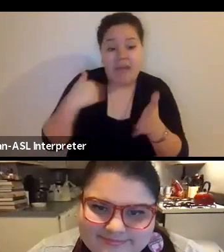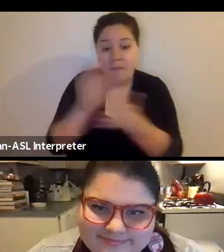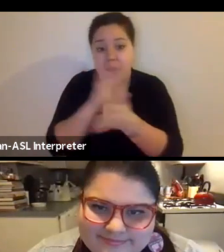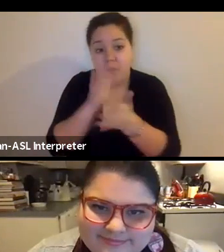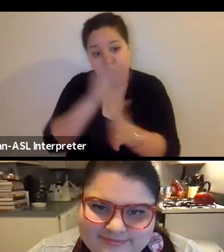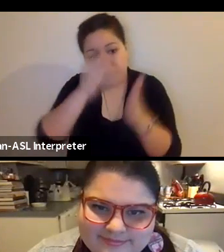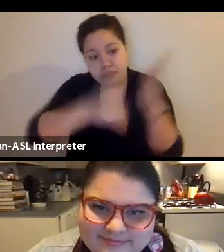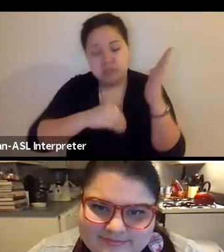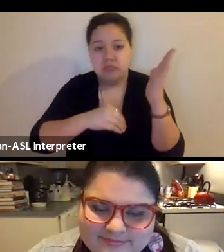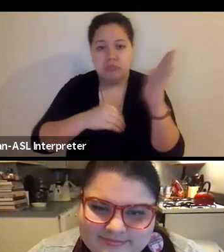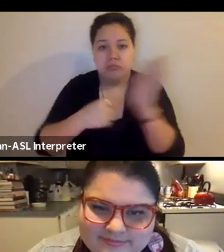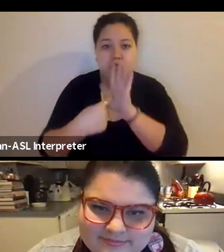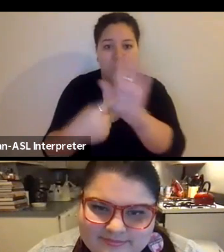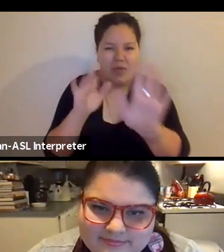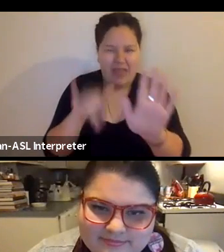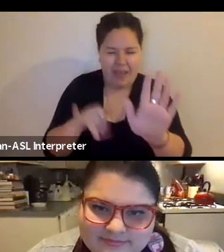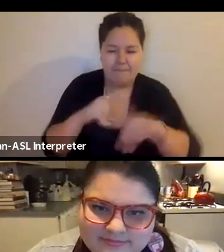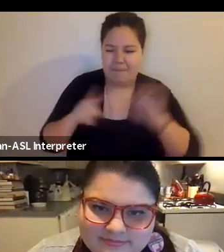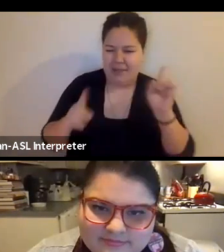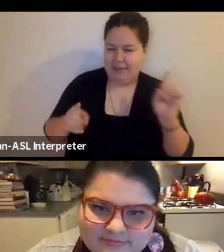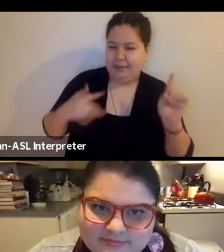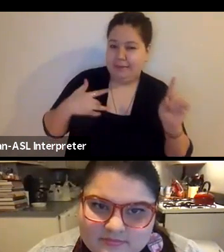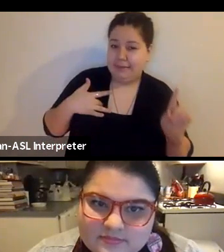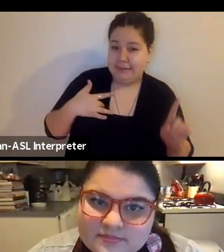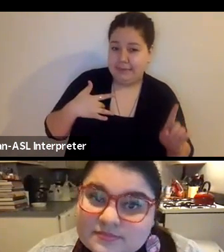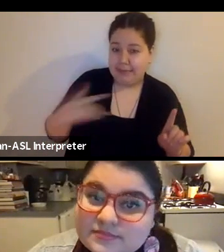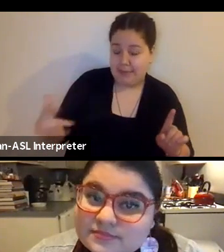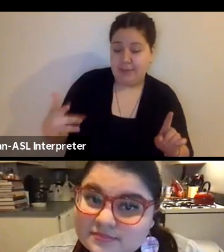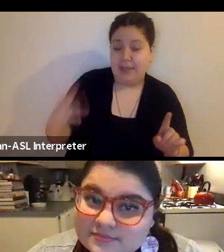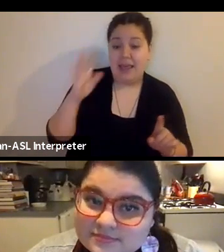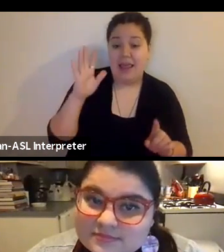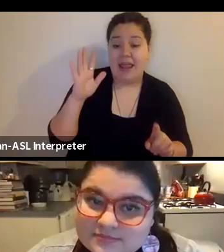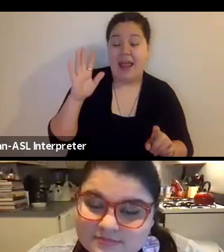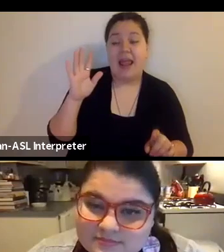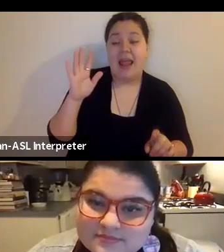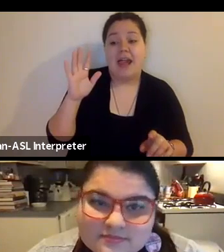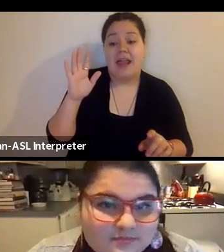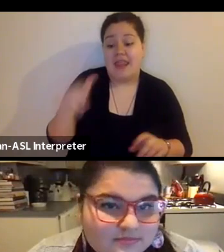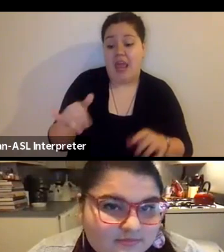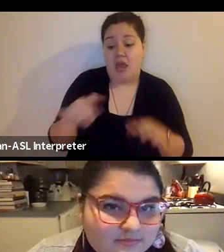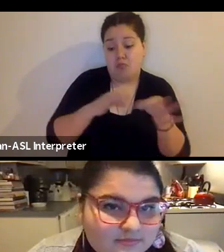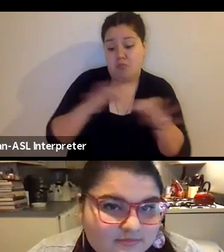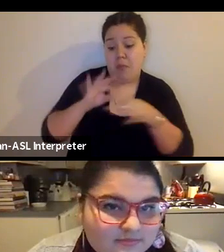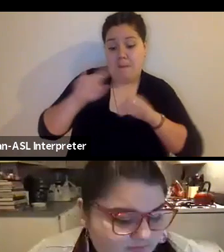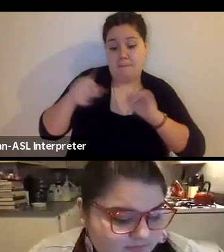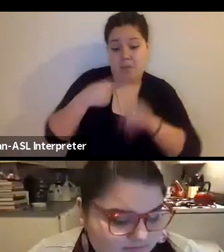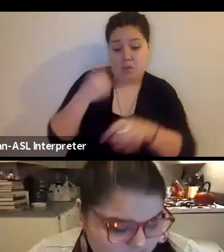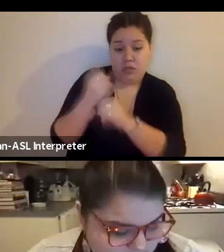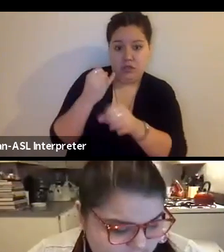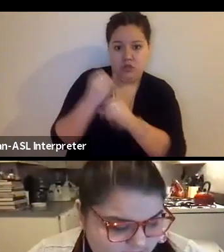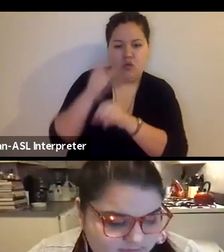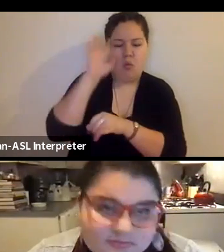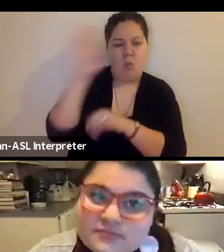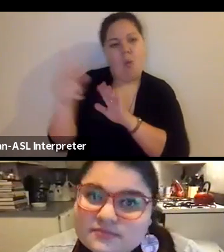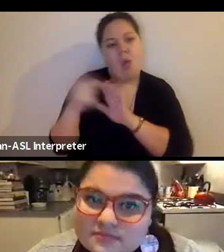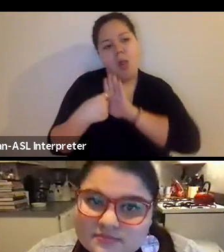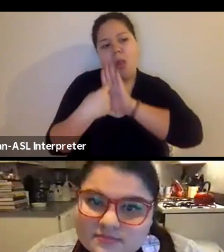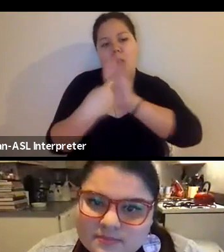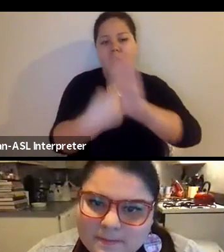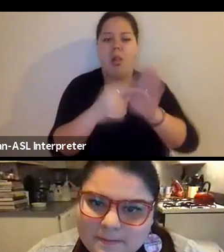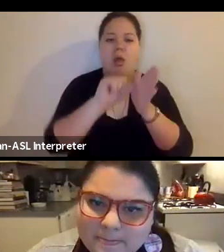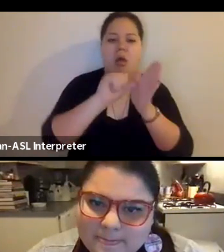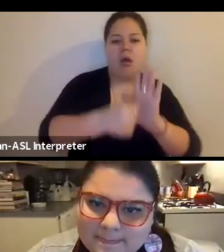documentation. So that piece of resourcing of the institution gets highlighted, and it gets